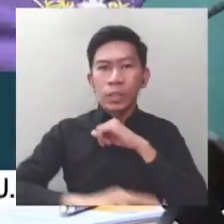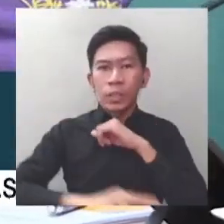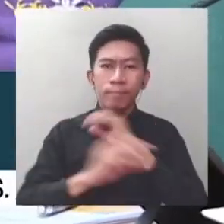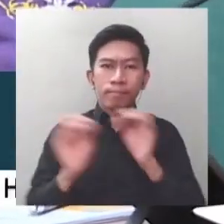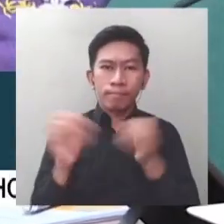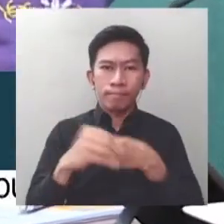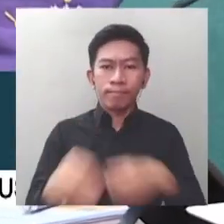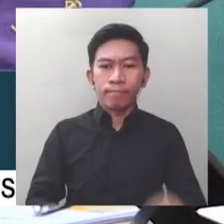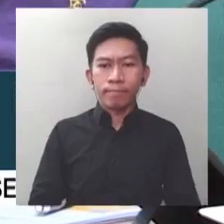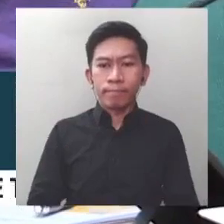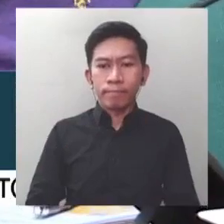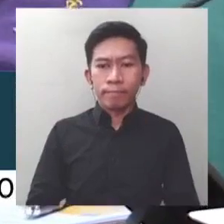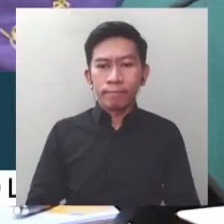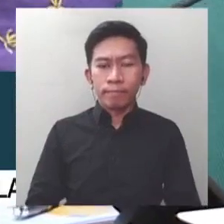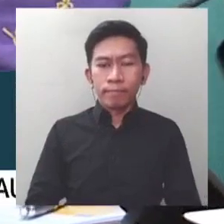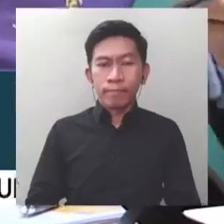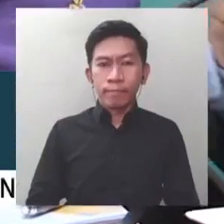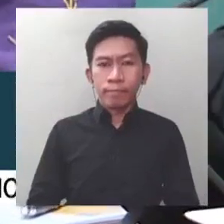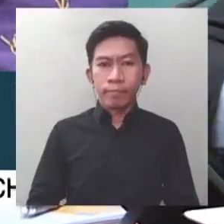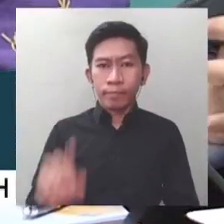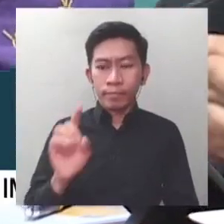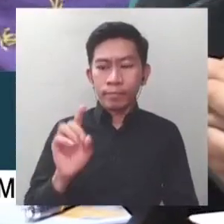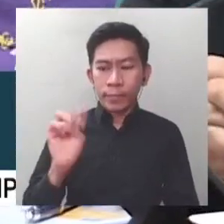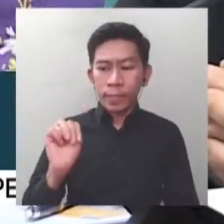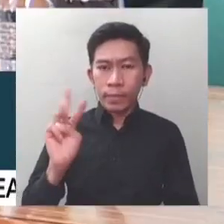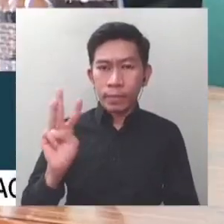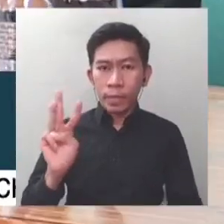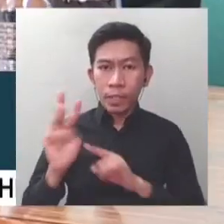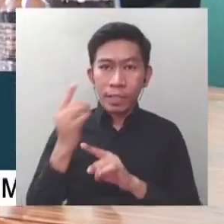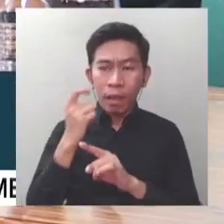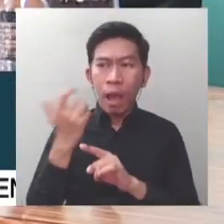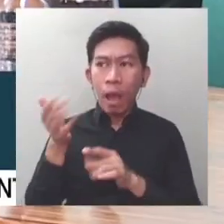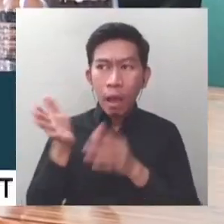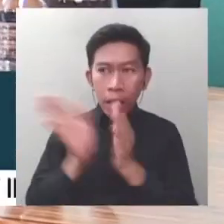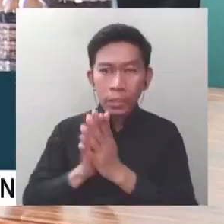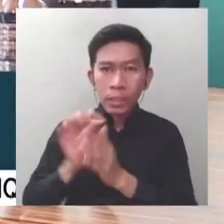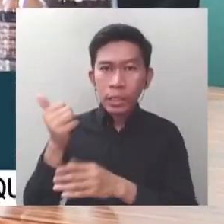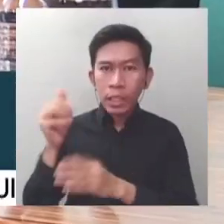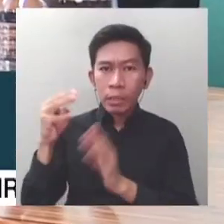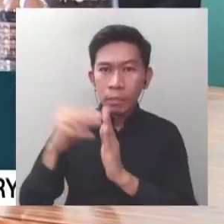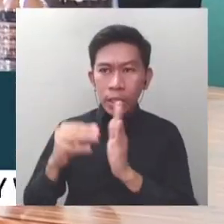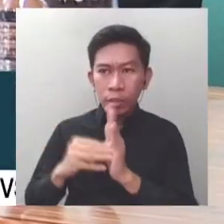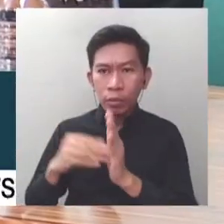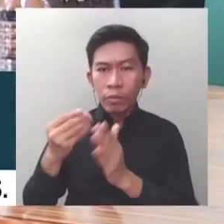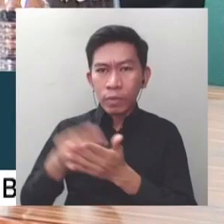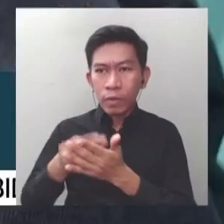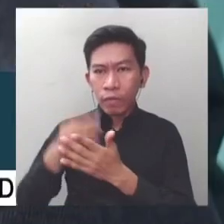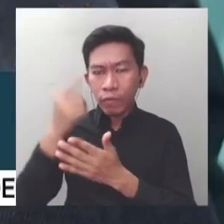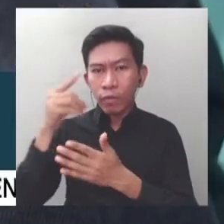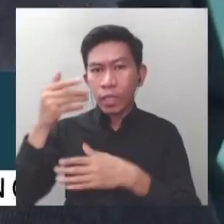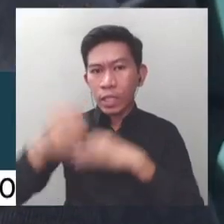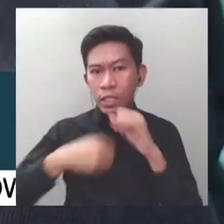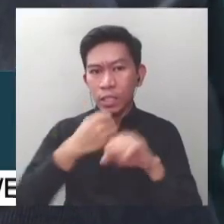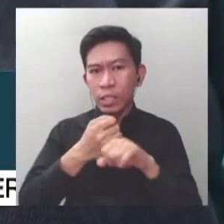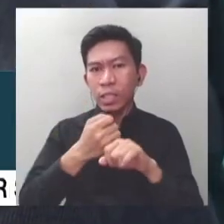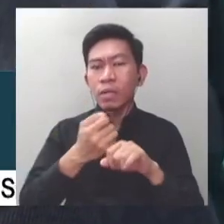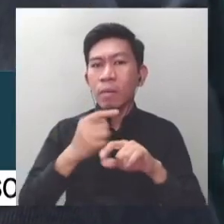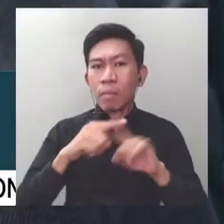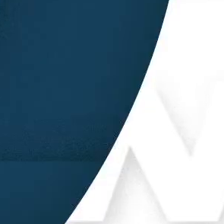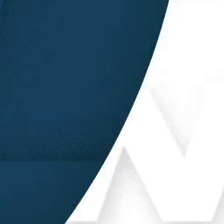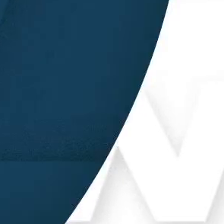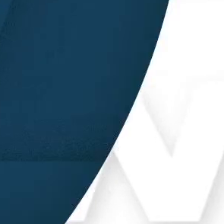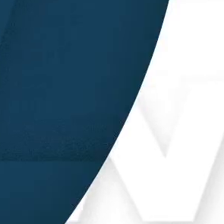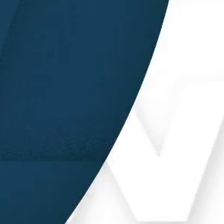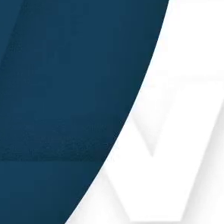The DMW earlier asked for some 10 million pesos in confidential funds for next year, but that was scrapped by the budget department.